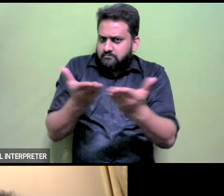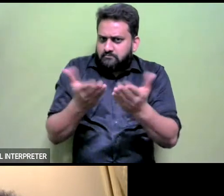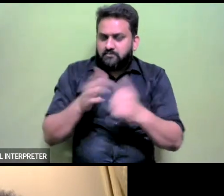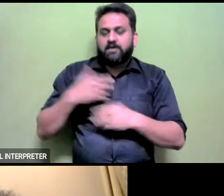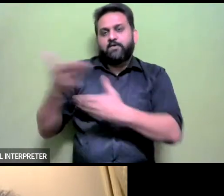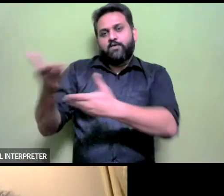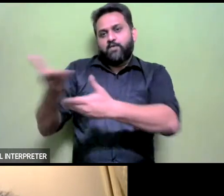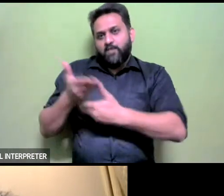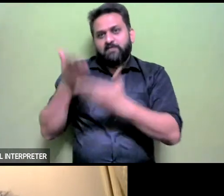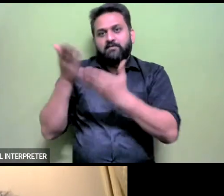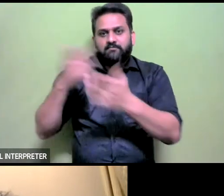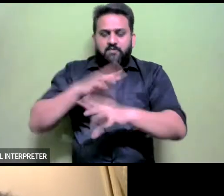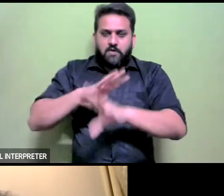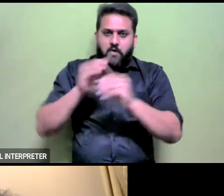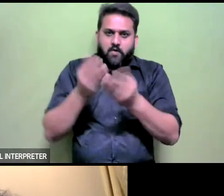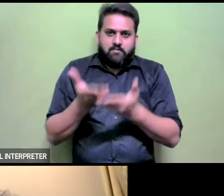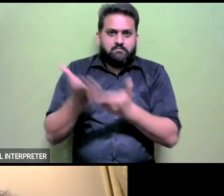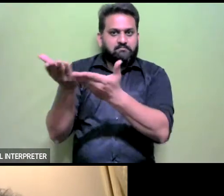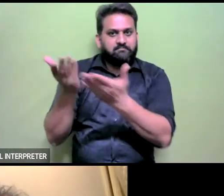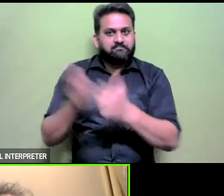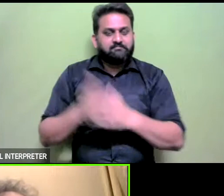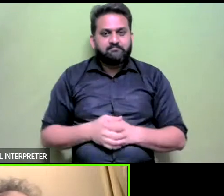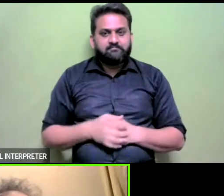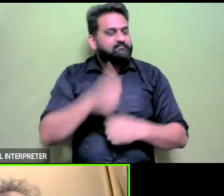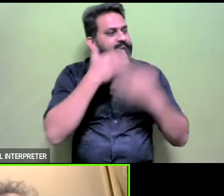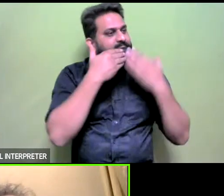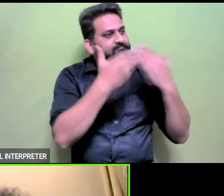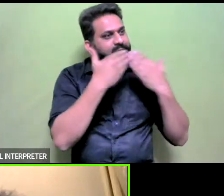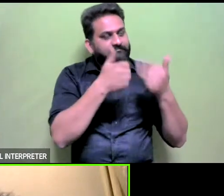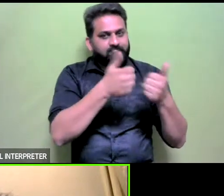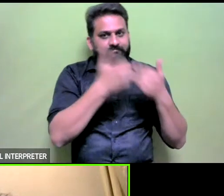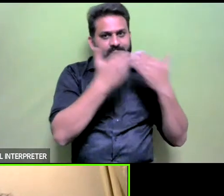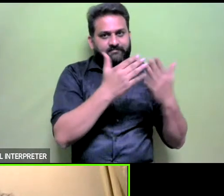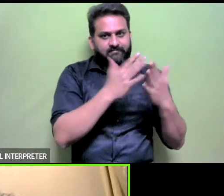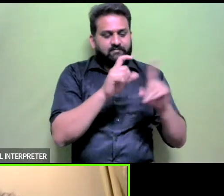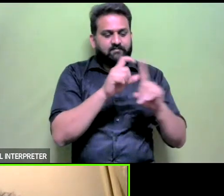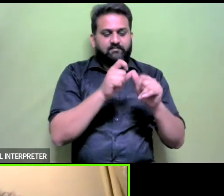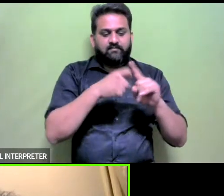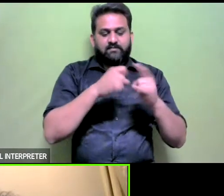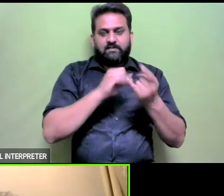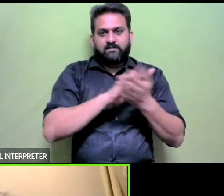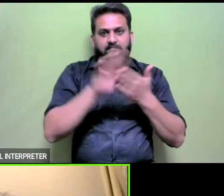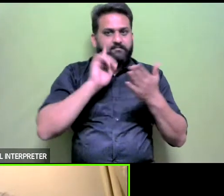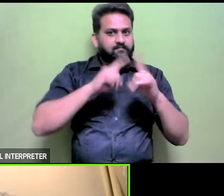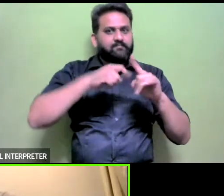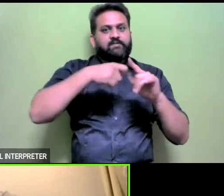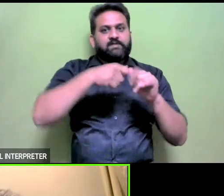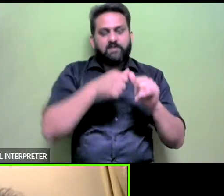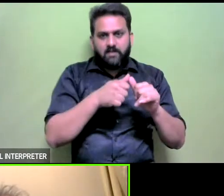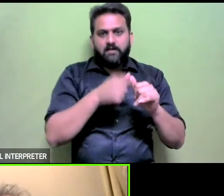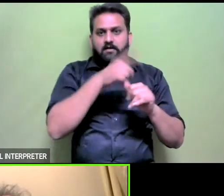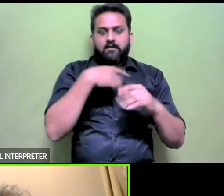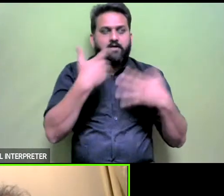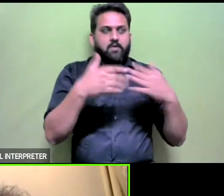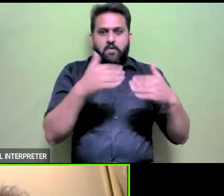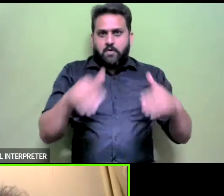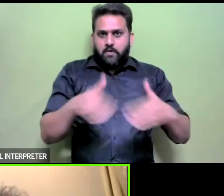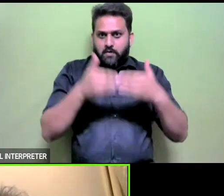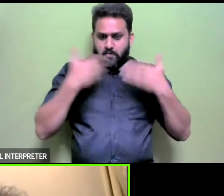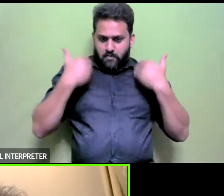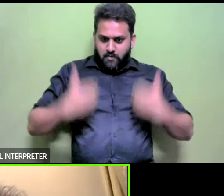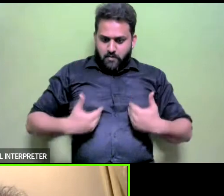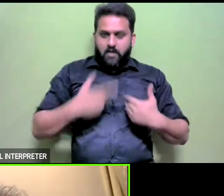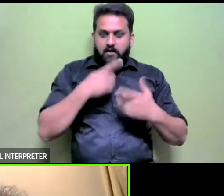you, sir. The floor is now all yours. Thank you. Thank you, Dakshita, for your kind introduction. And in